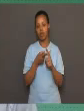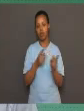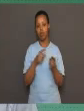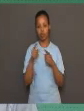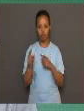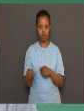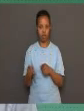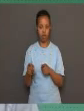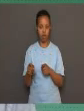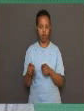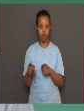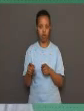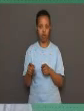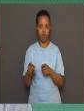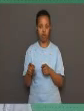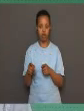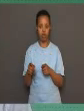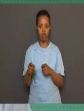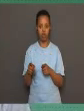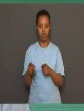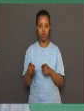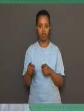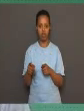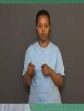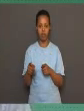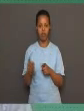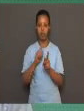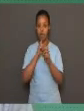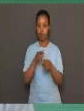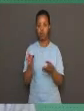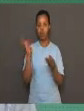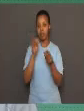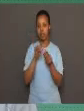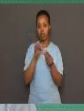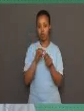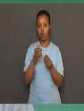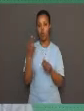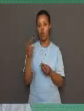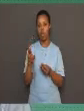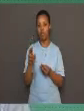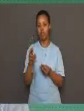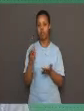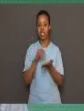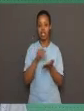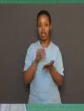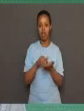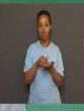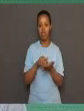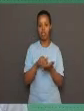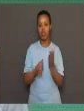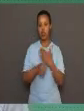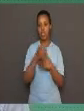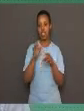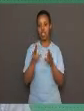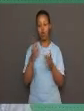Sensitization is an increase in the response to a harmless stimulus, when that